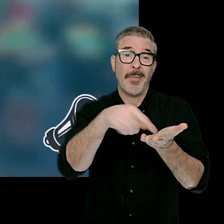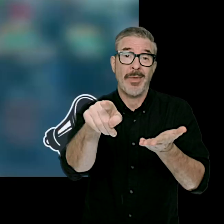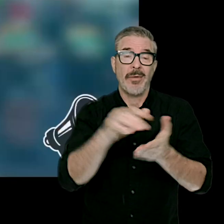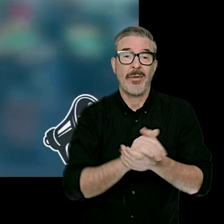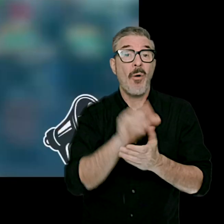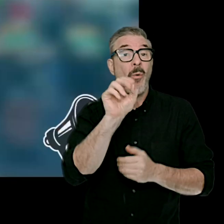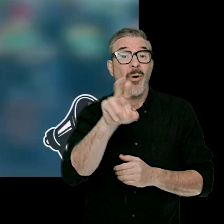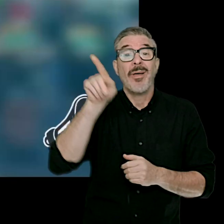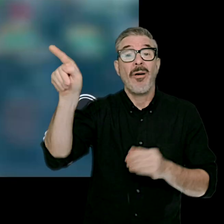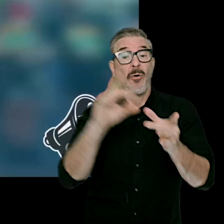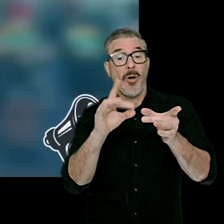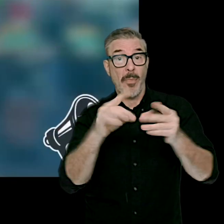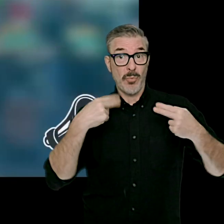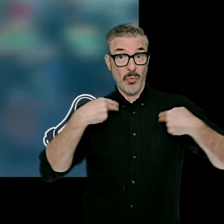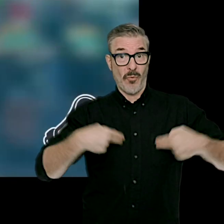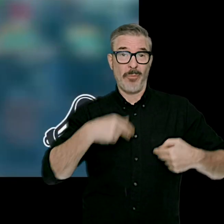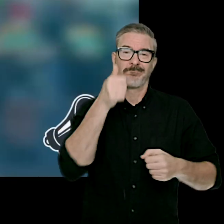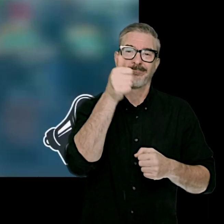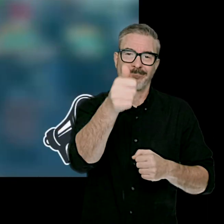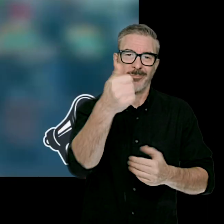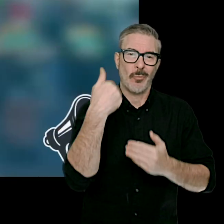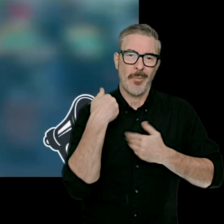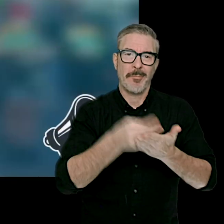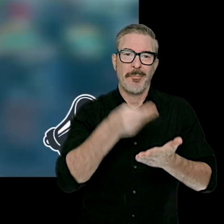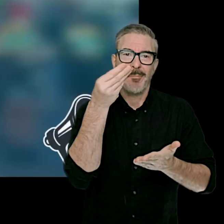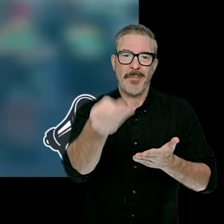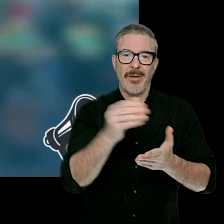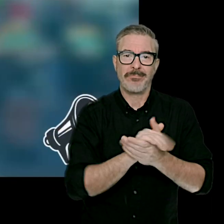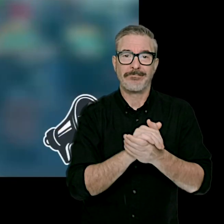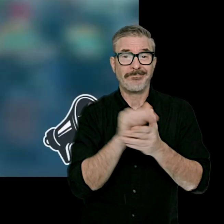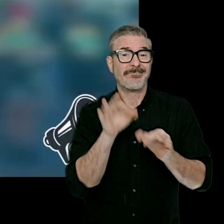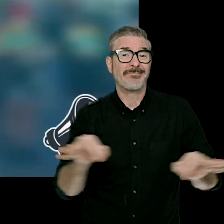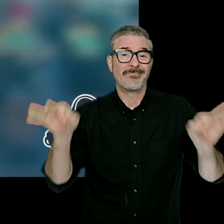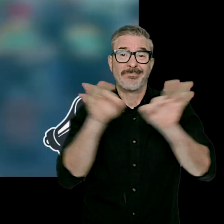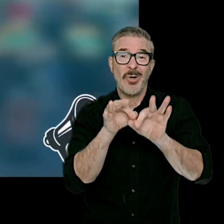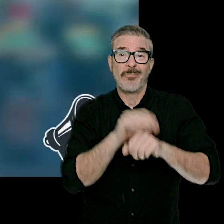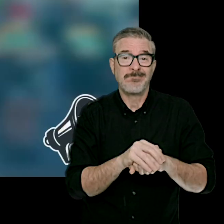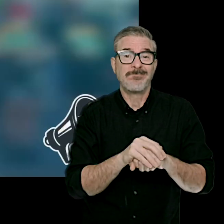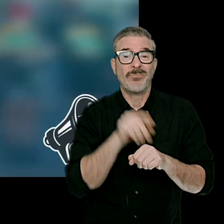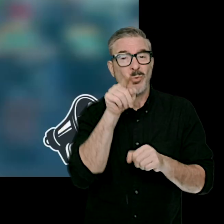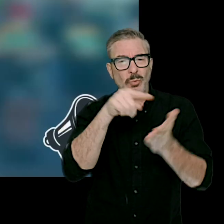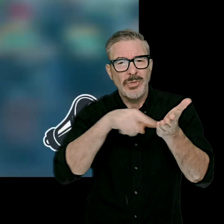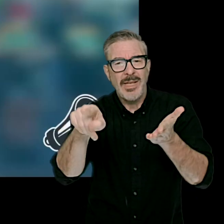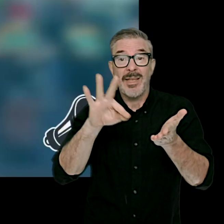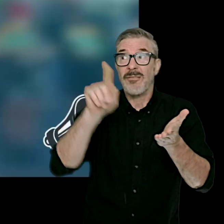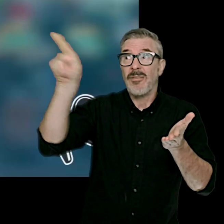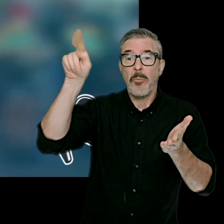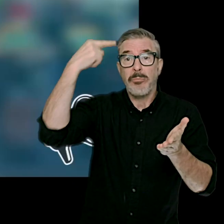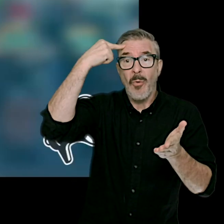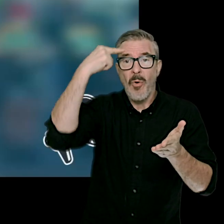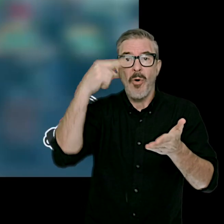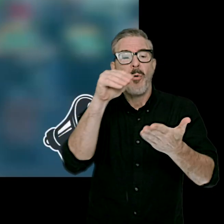cost? Write down and keep record of how much you paid for all of those